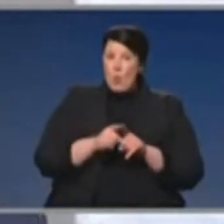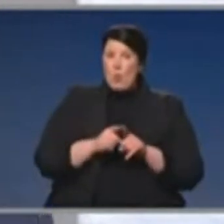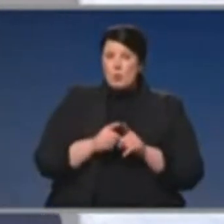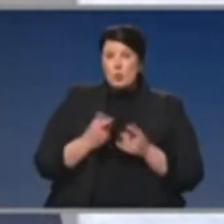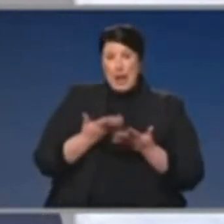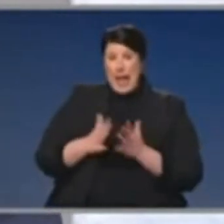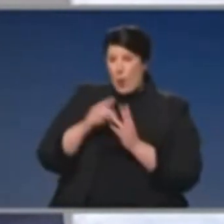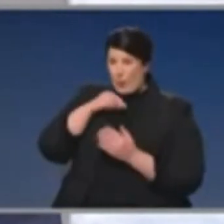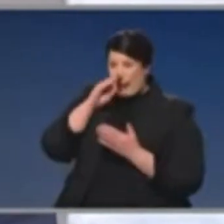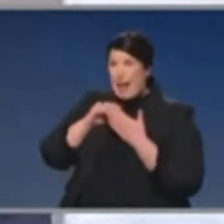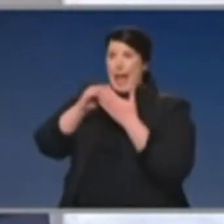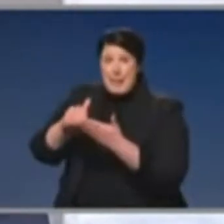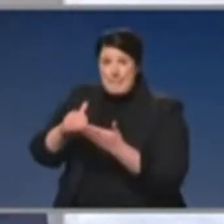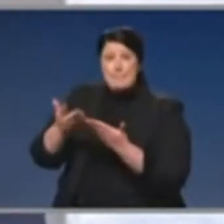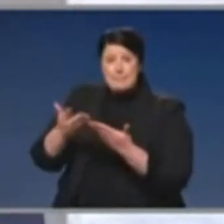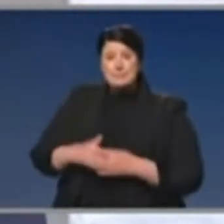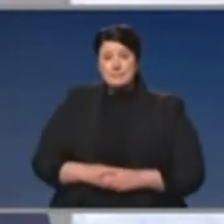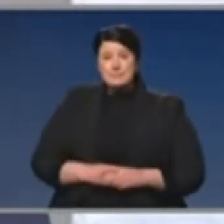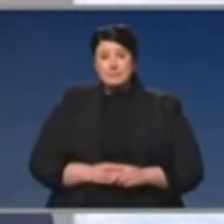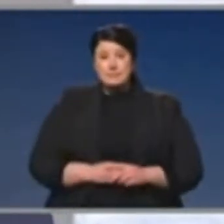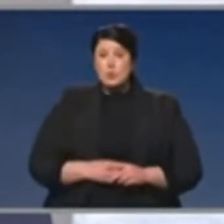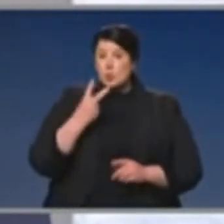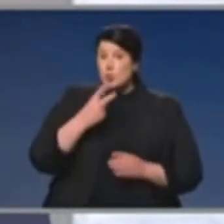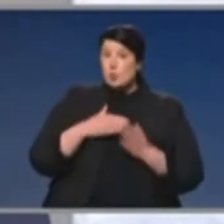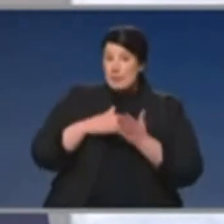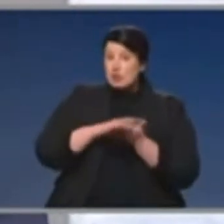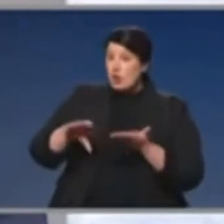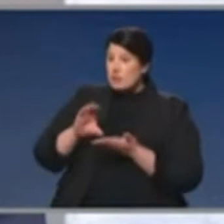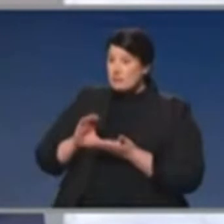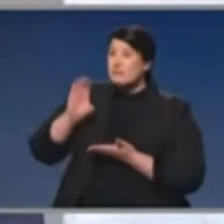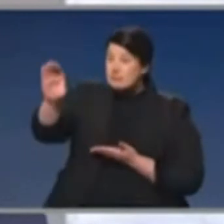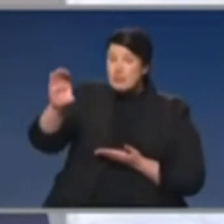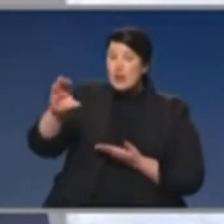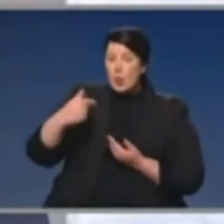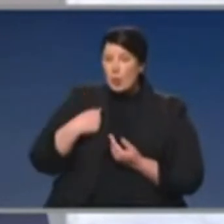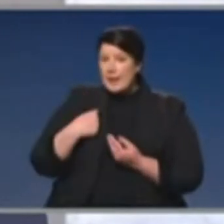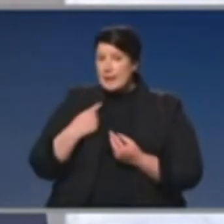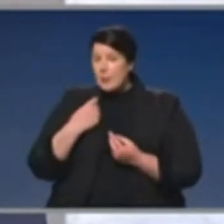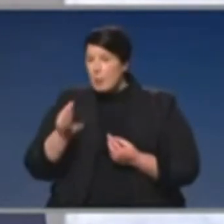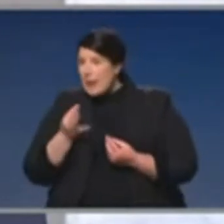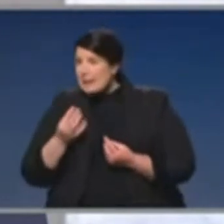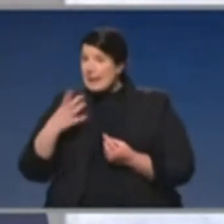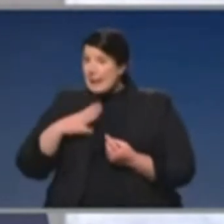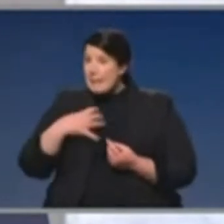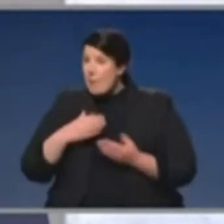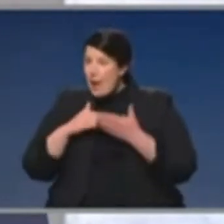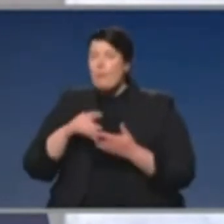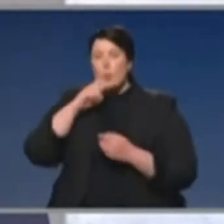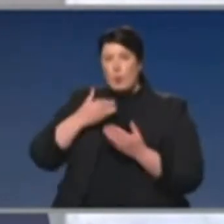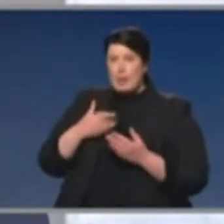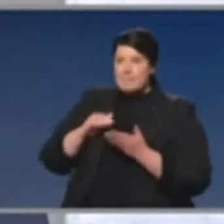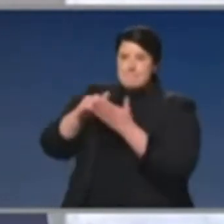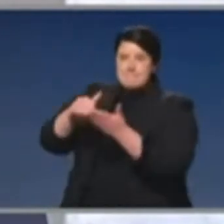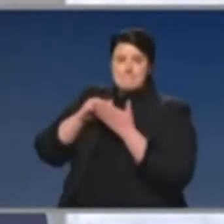to assist. We are considering a further round of other ways that we can support in this terrible incident